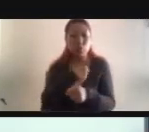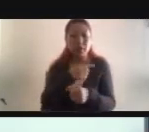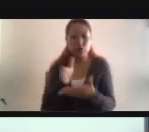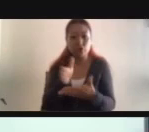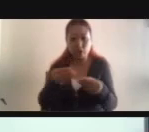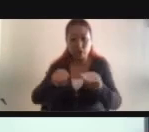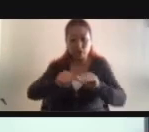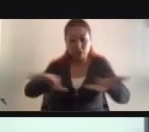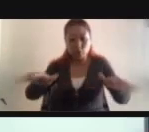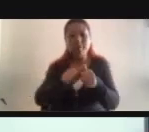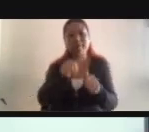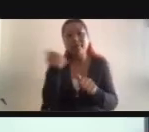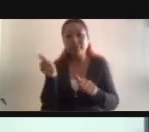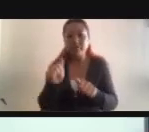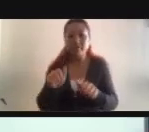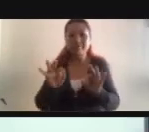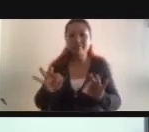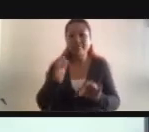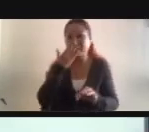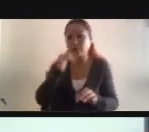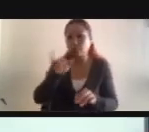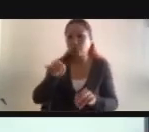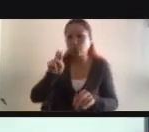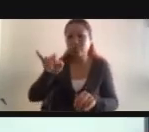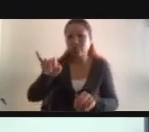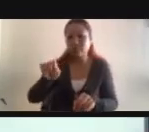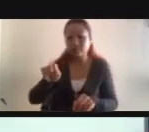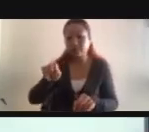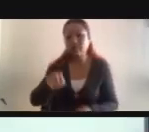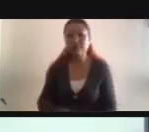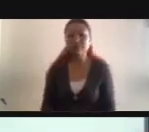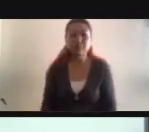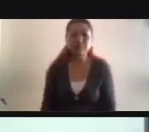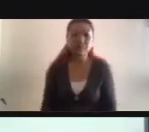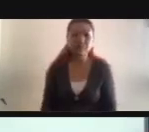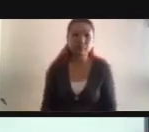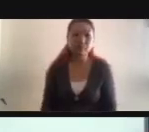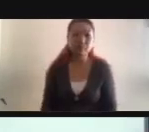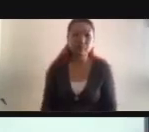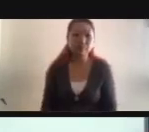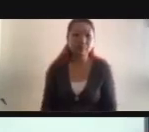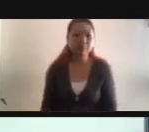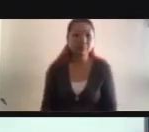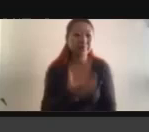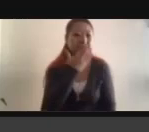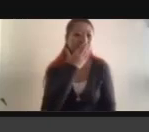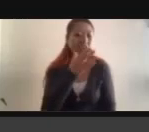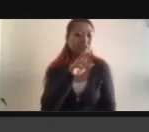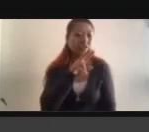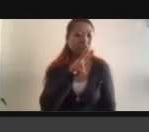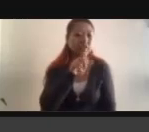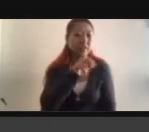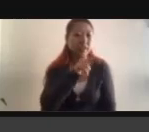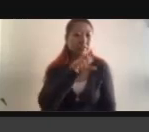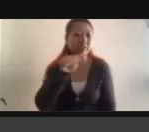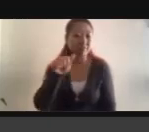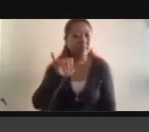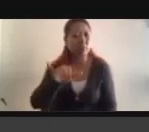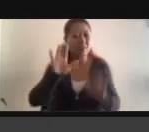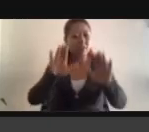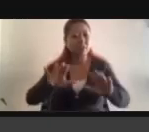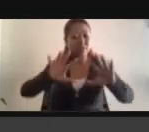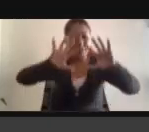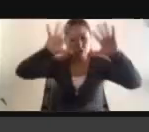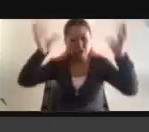others. Thank you, Julie. No, thank you so much, Vanessa. That was such a great overview of